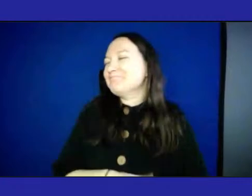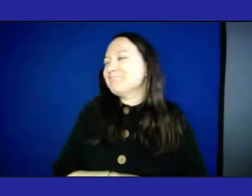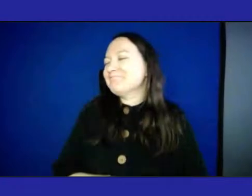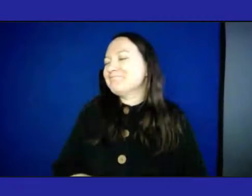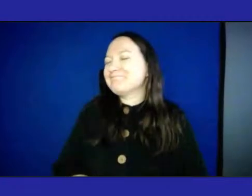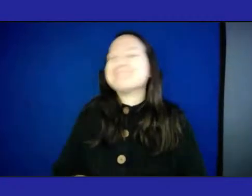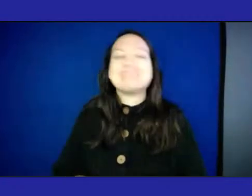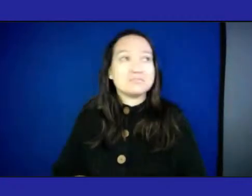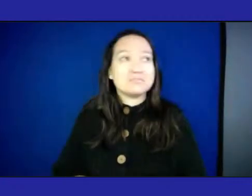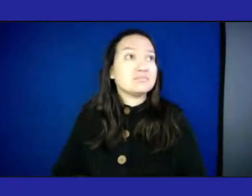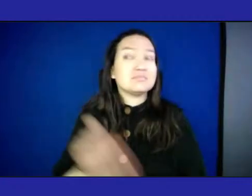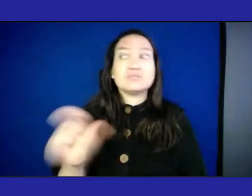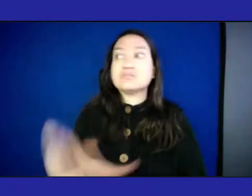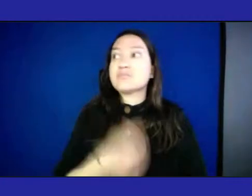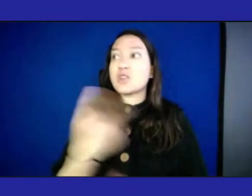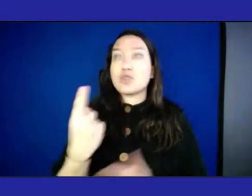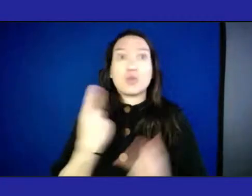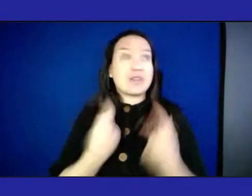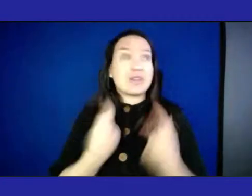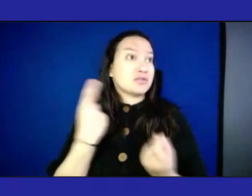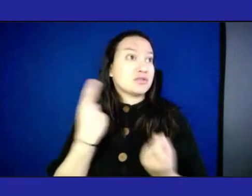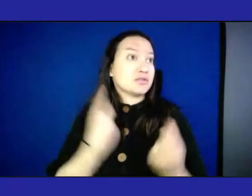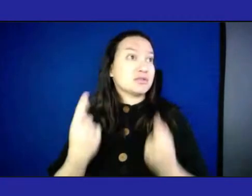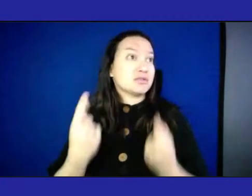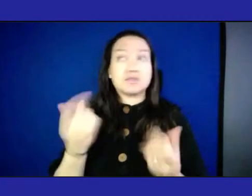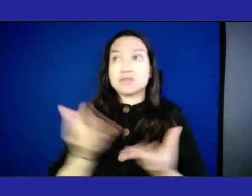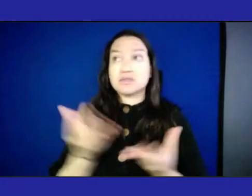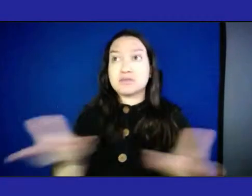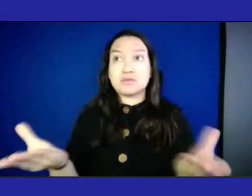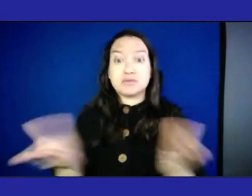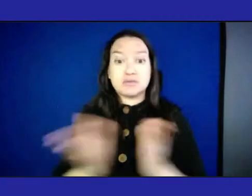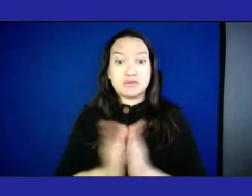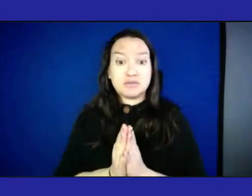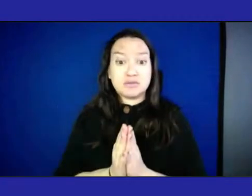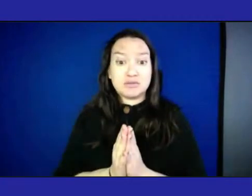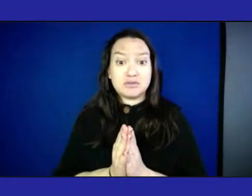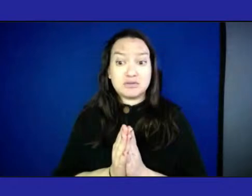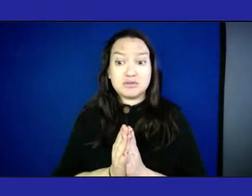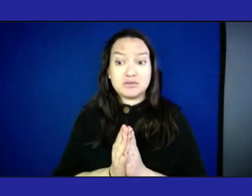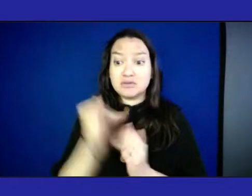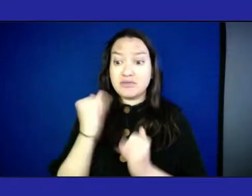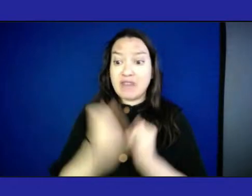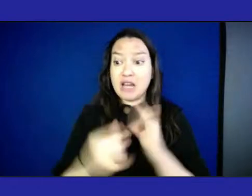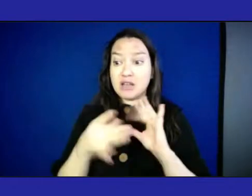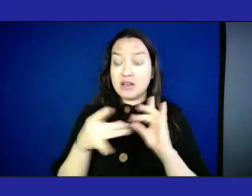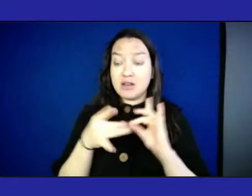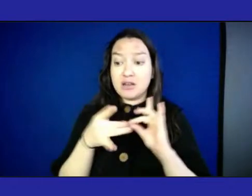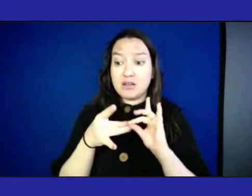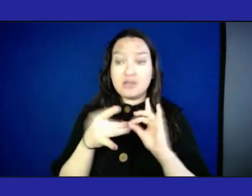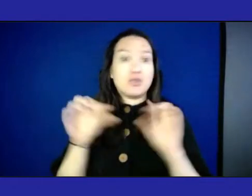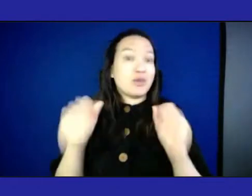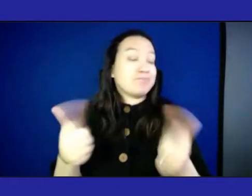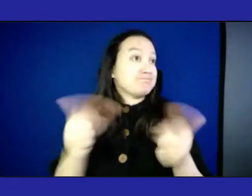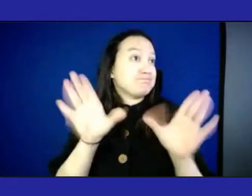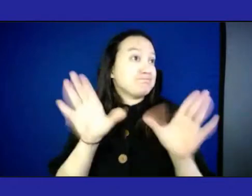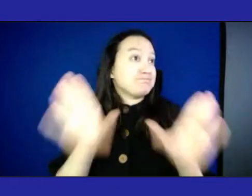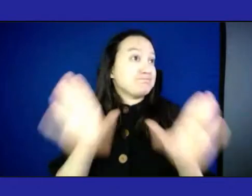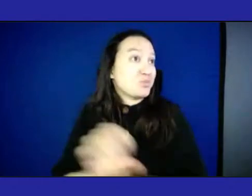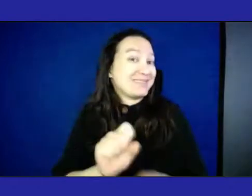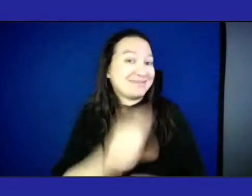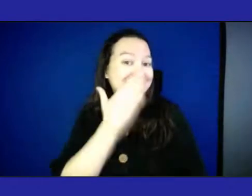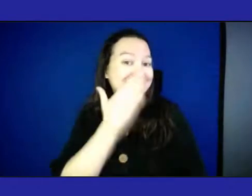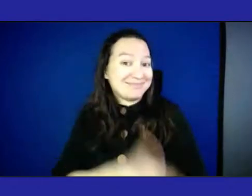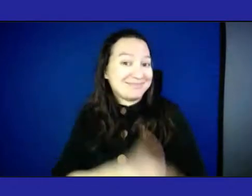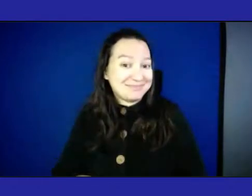Aaron, any questions on your end? Have we got anything else? Katz, any final comments? Nope. Great work. So thank you for that.